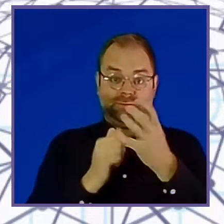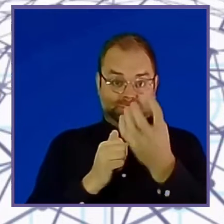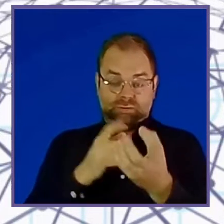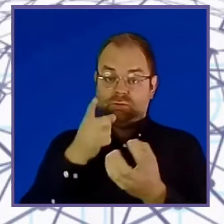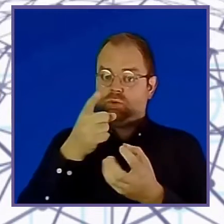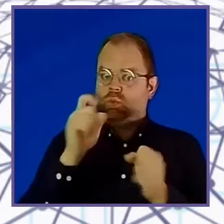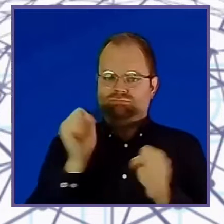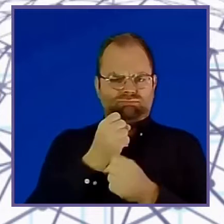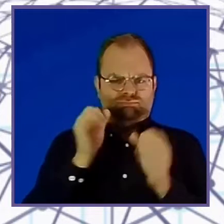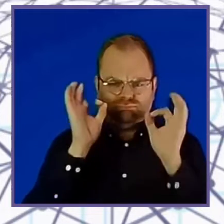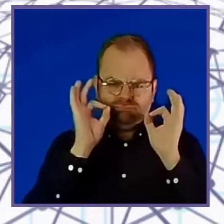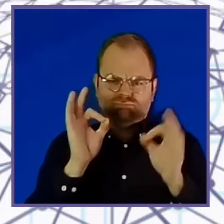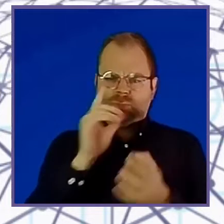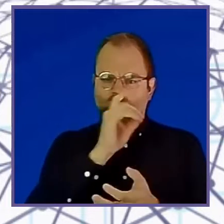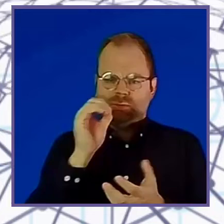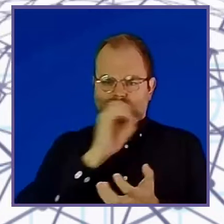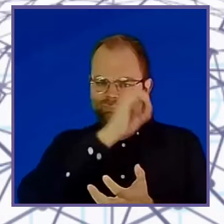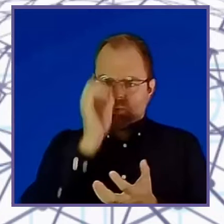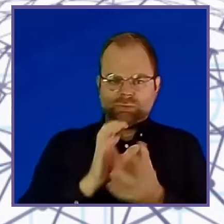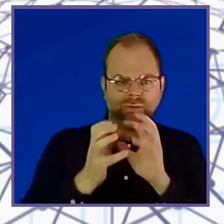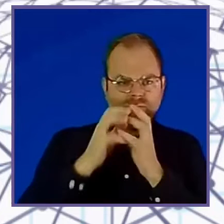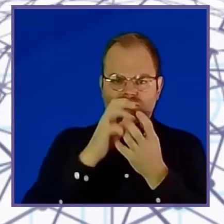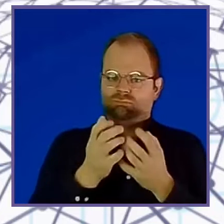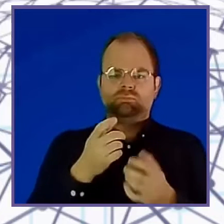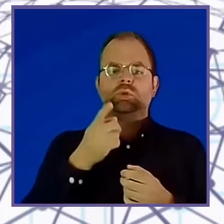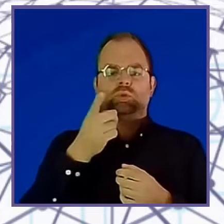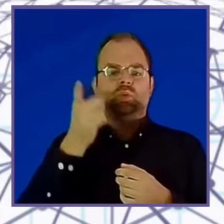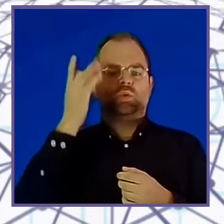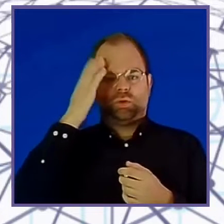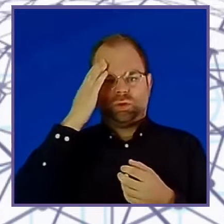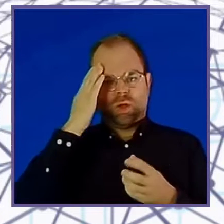lack of acceptance comes in.